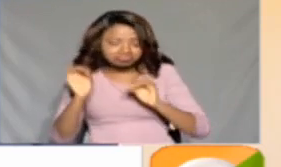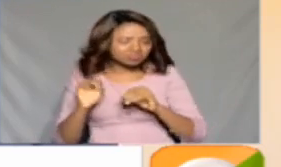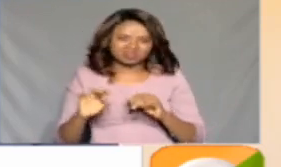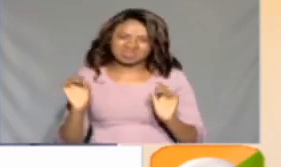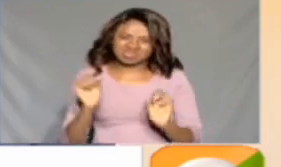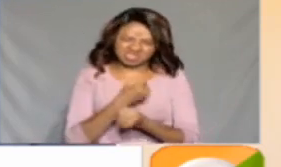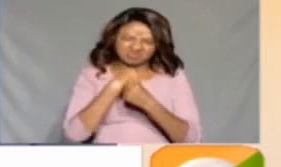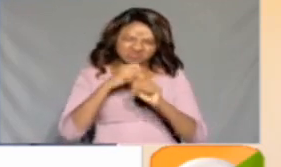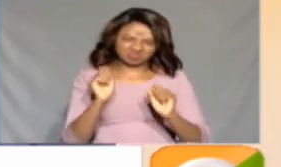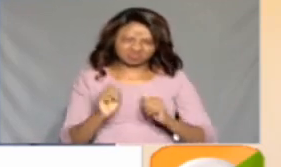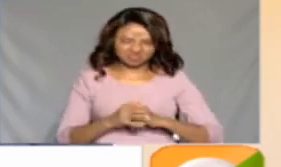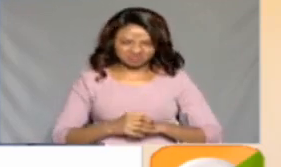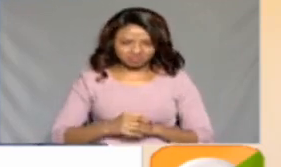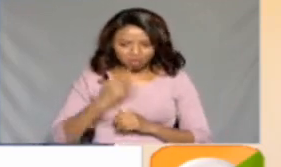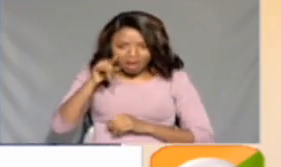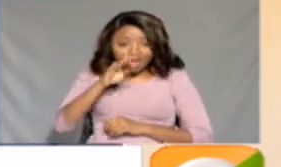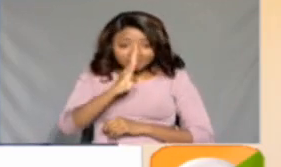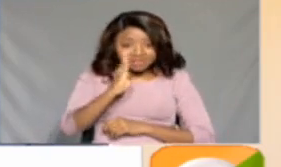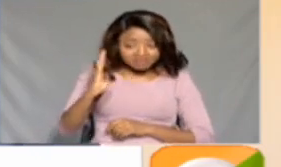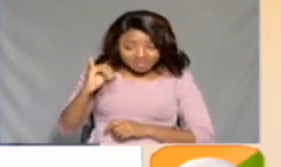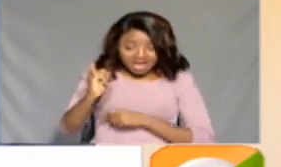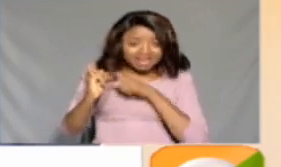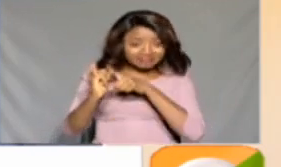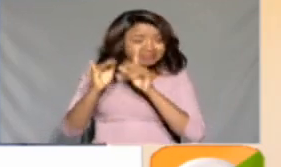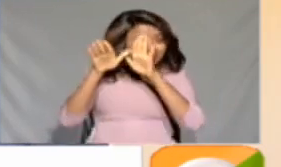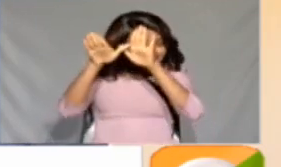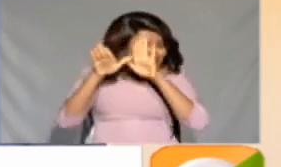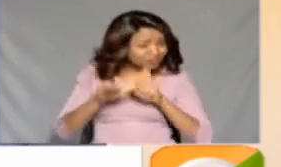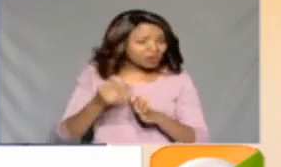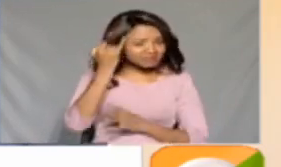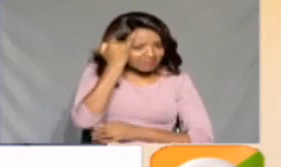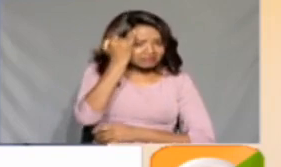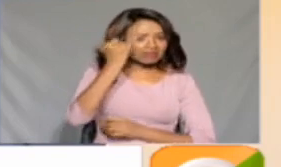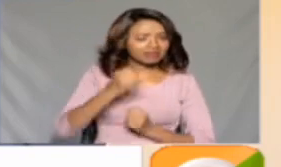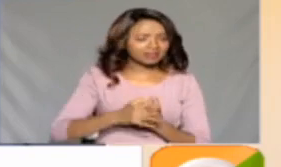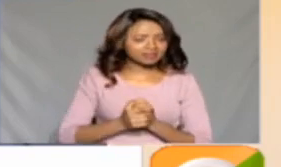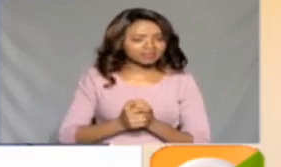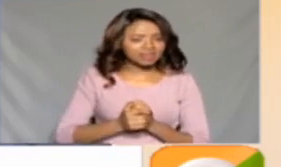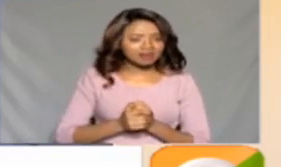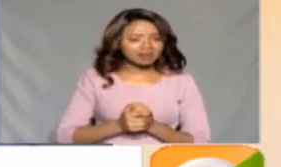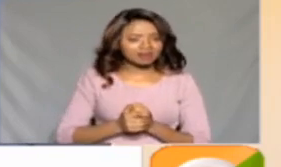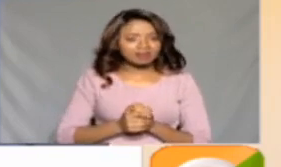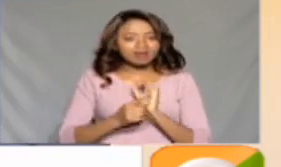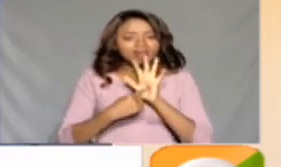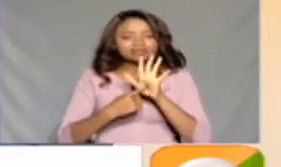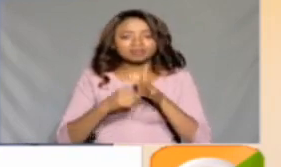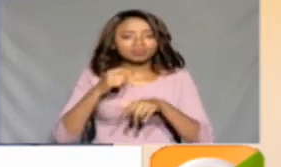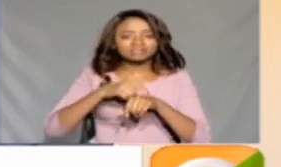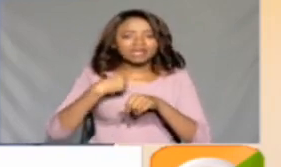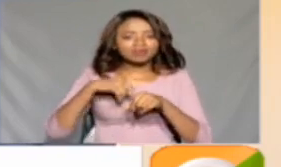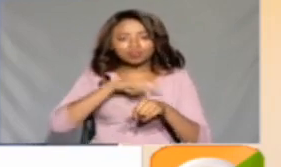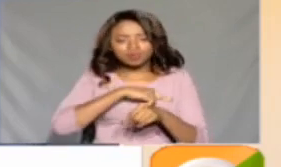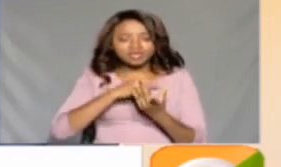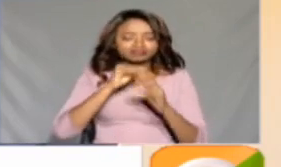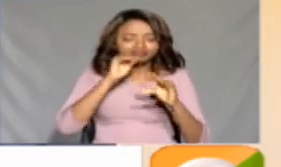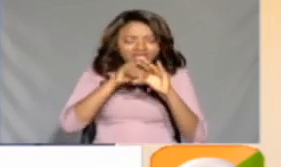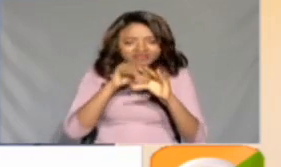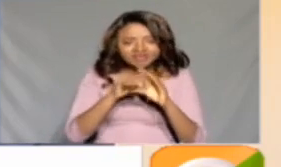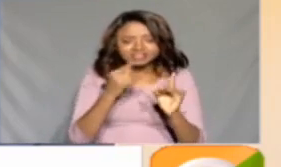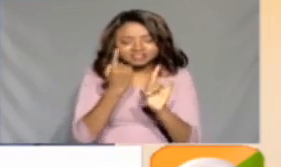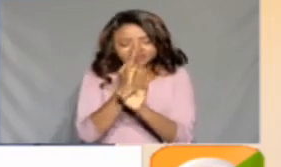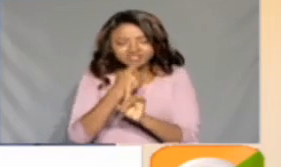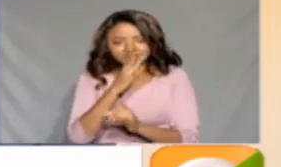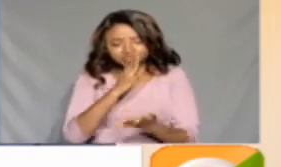as important as the BBI, and especially because of what I talked about, things like foreign direct investment, how this has affected the